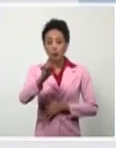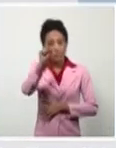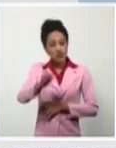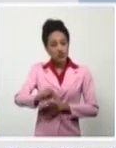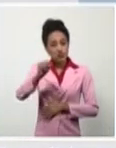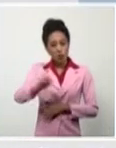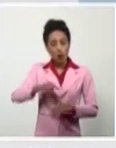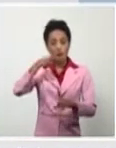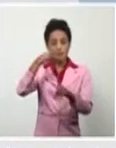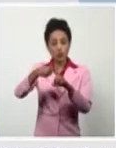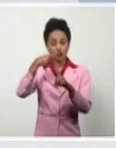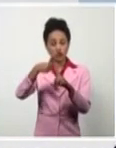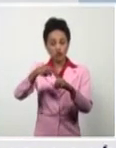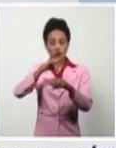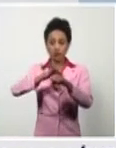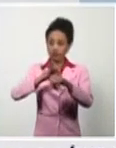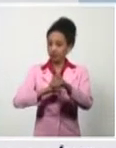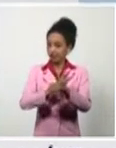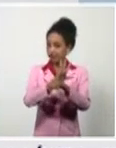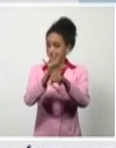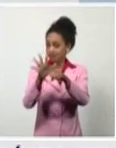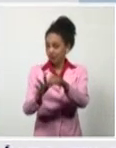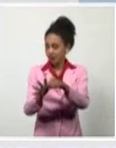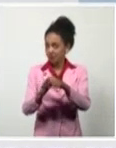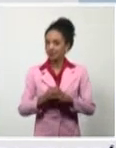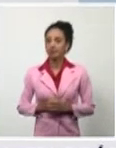70,841 cases yesterday,